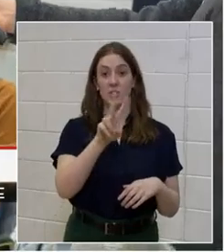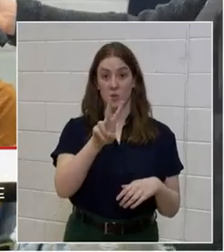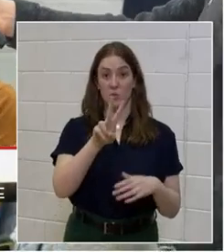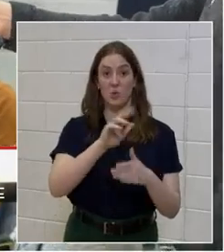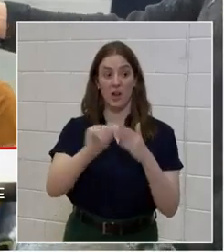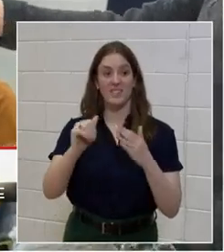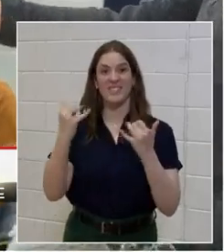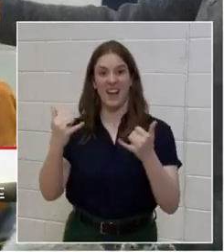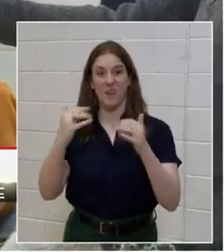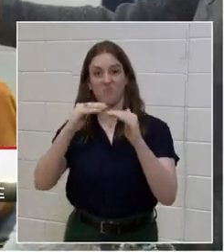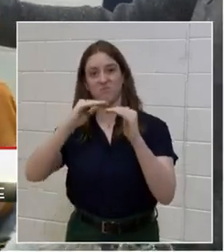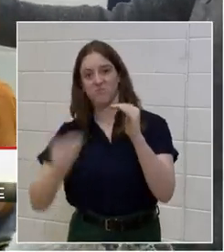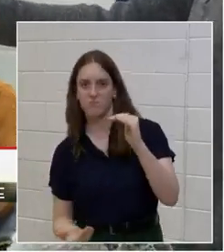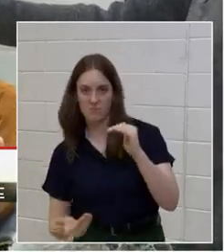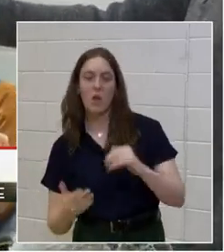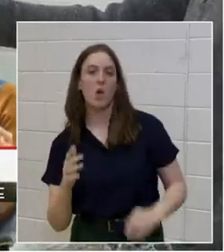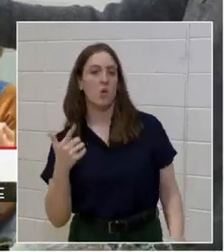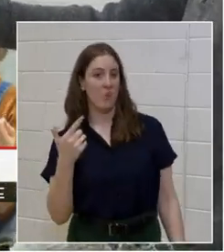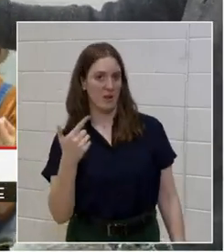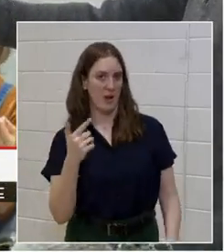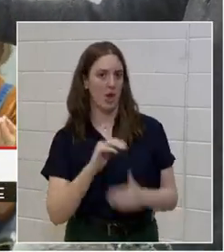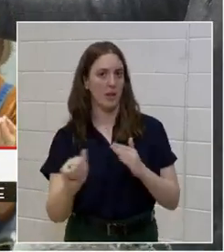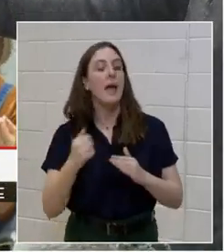It makes sense if I explain.